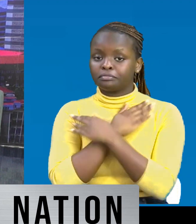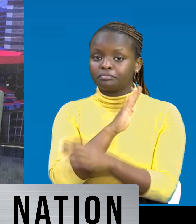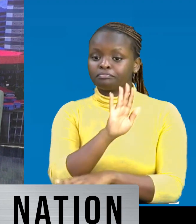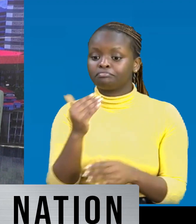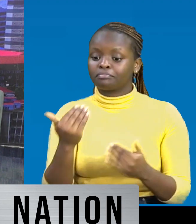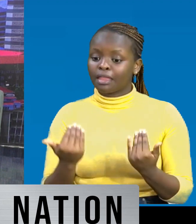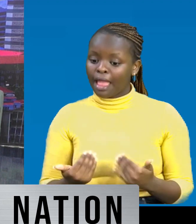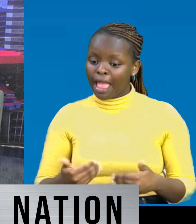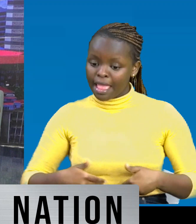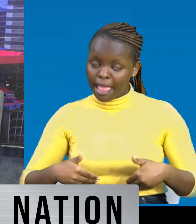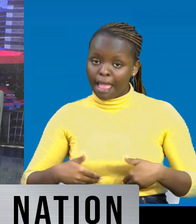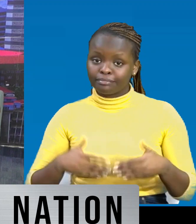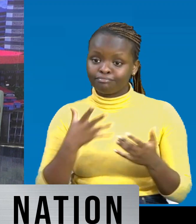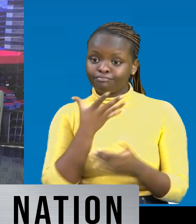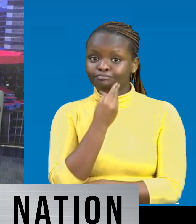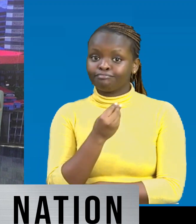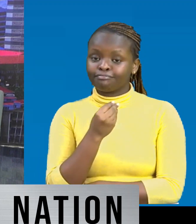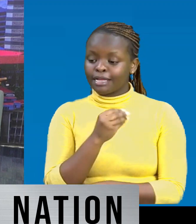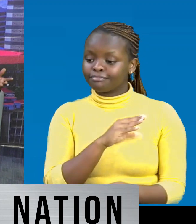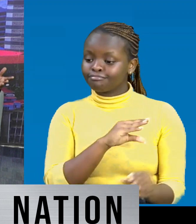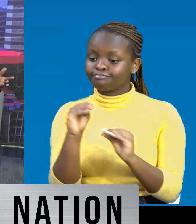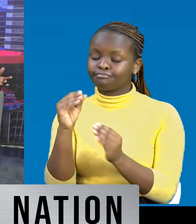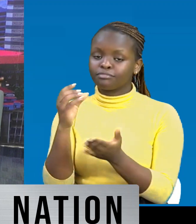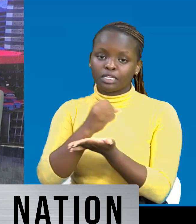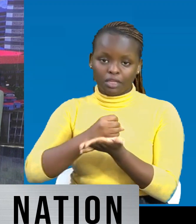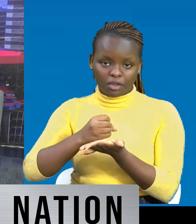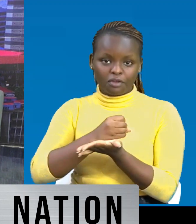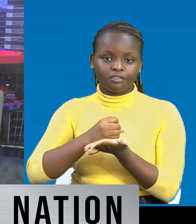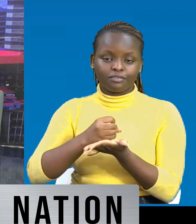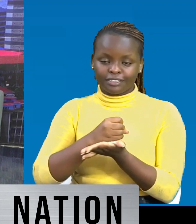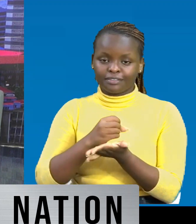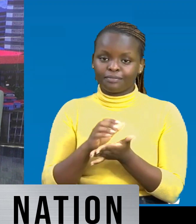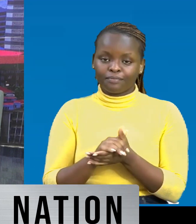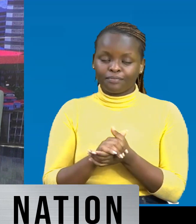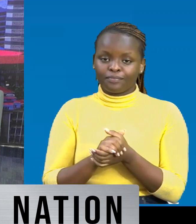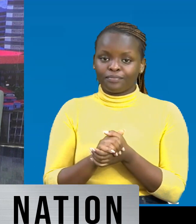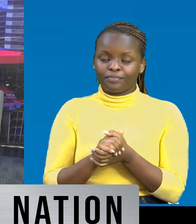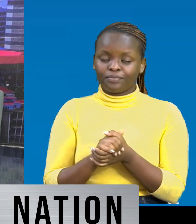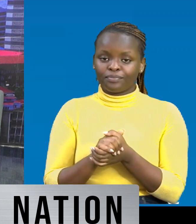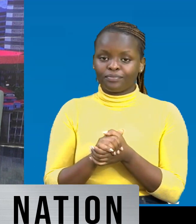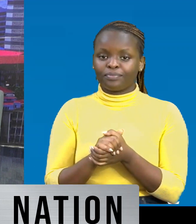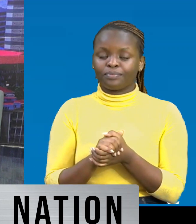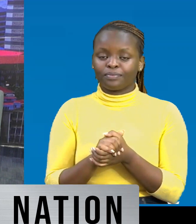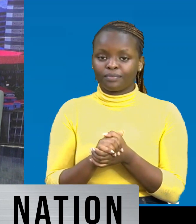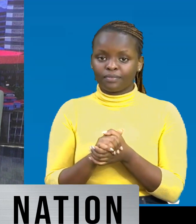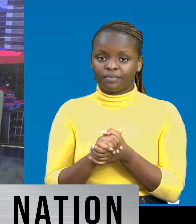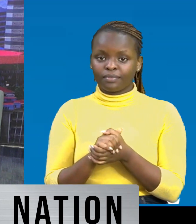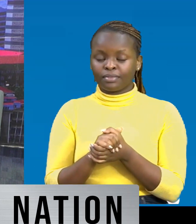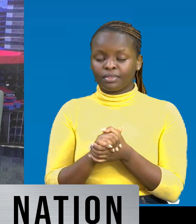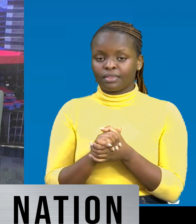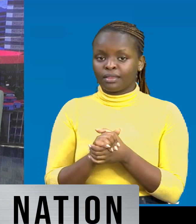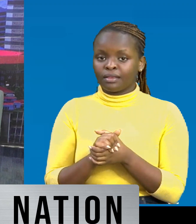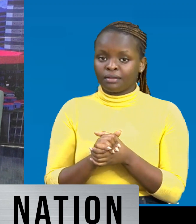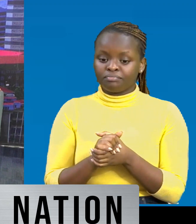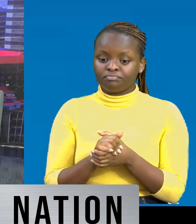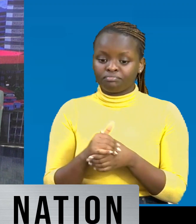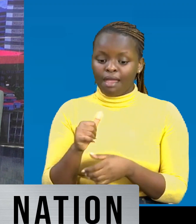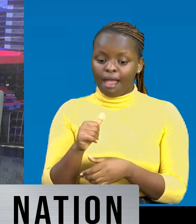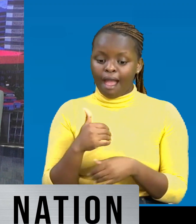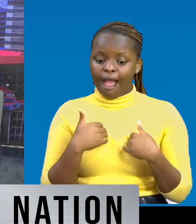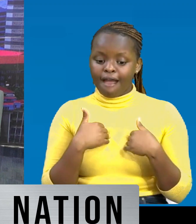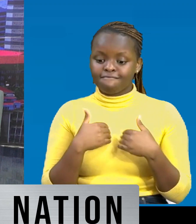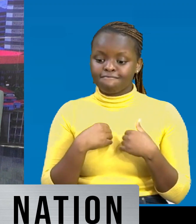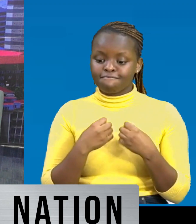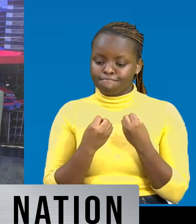man like you. Can you take him for some coffee, Bwana Kibagendi? Yeah, there are many other leaders in Kisii. There are many other